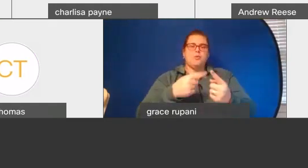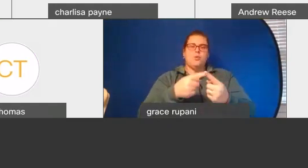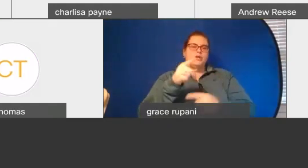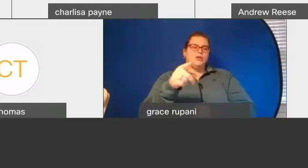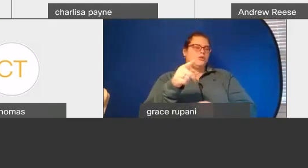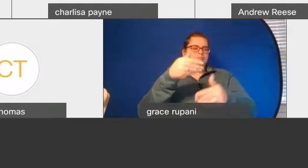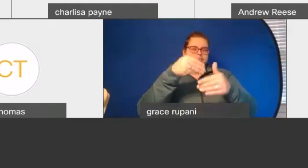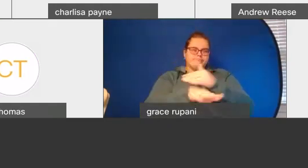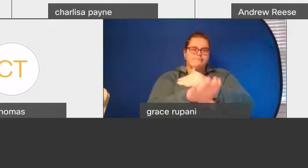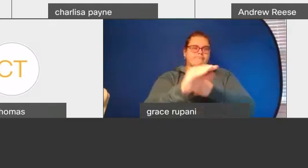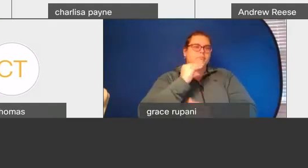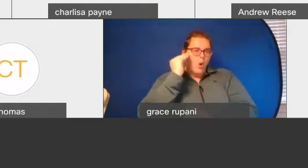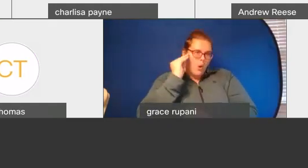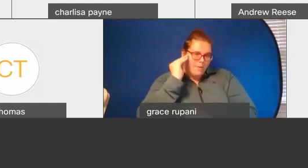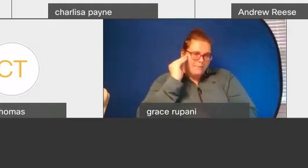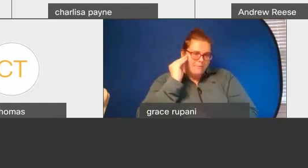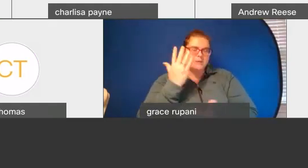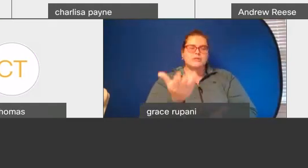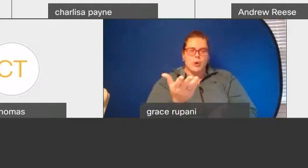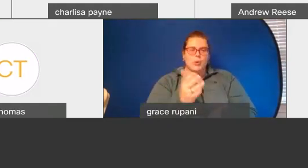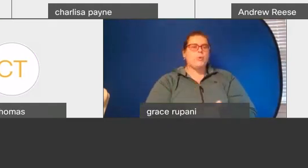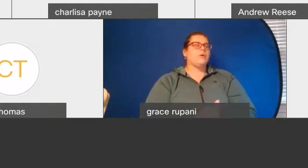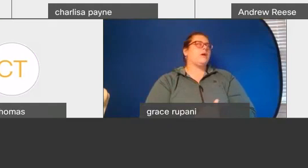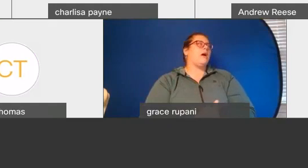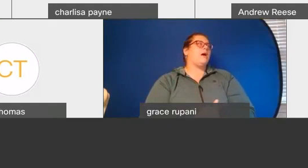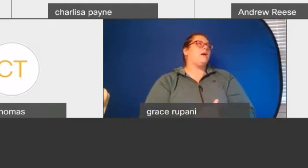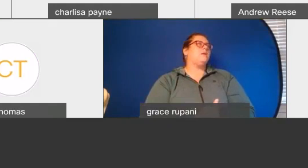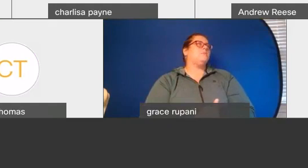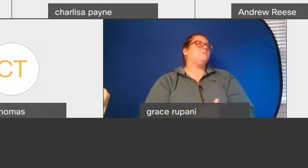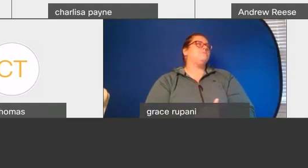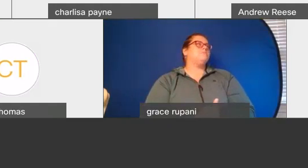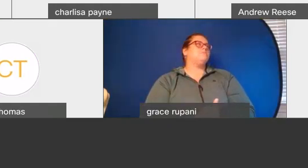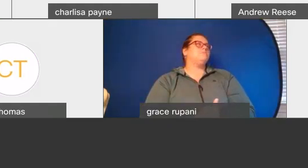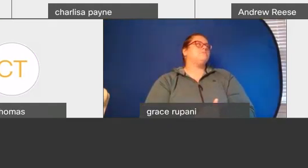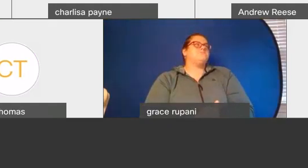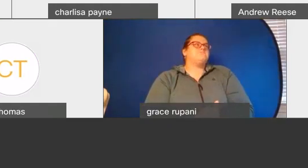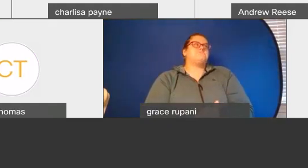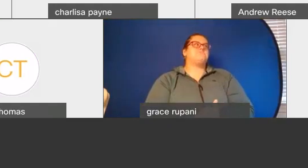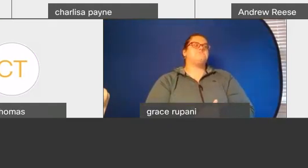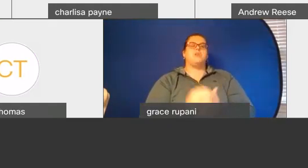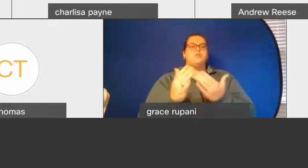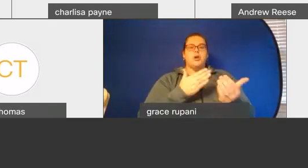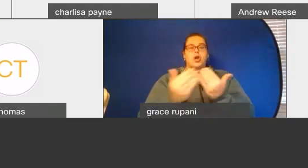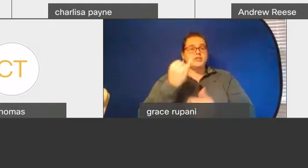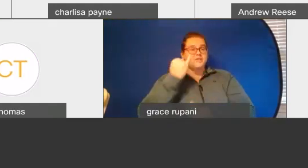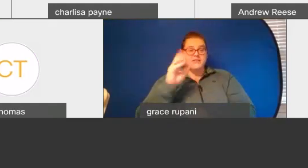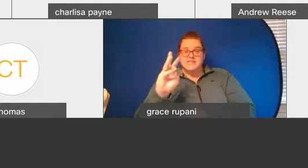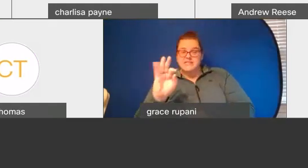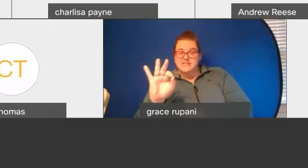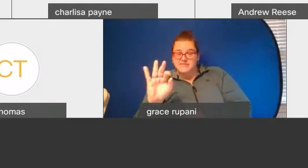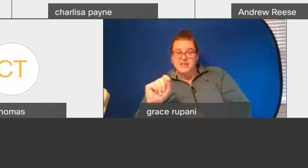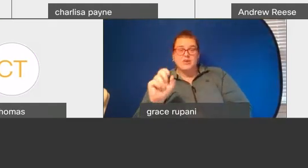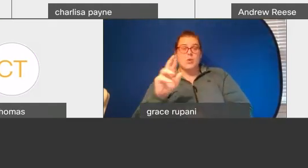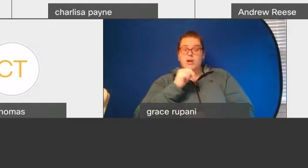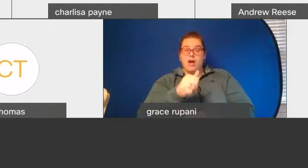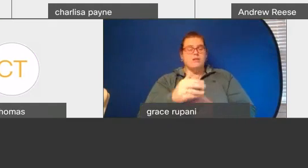the home, essentially. So that's going to be regardless of whether you're maintaining 6 feet. And eye protection,